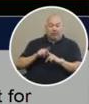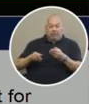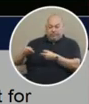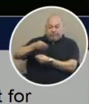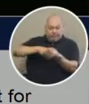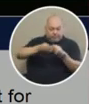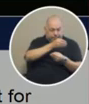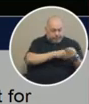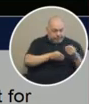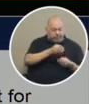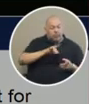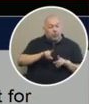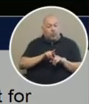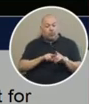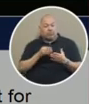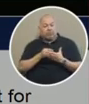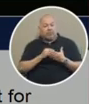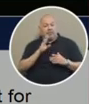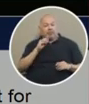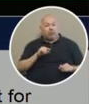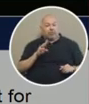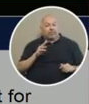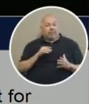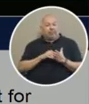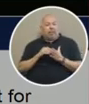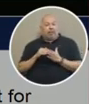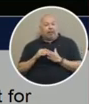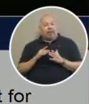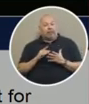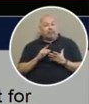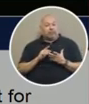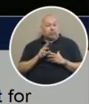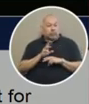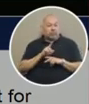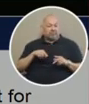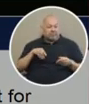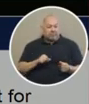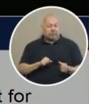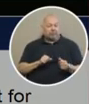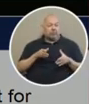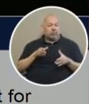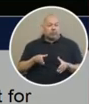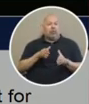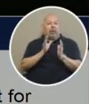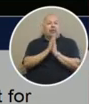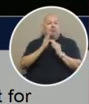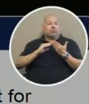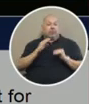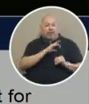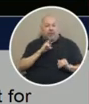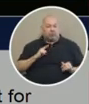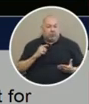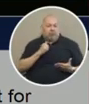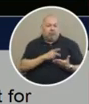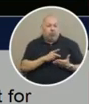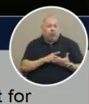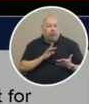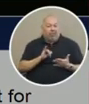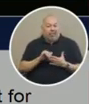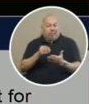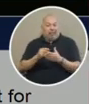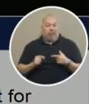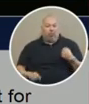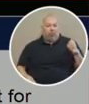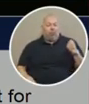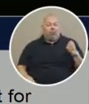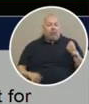budget resolution currently related to the $6.6 million that's dedicated for streets. And so we're asking for council's approval to suspend that in order